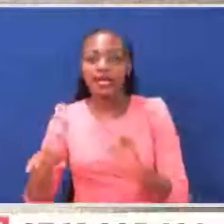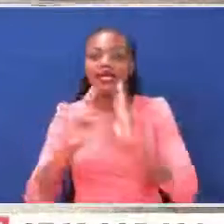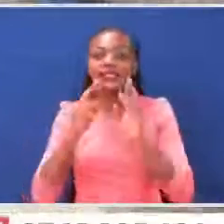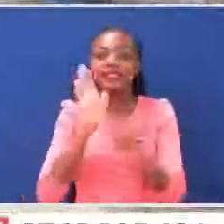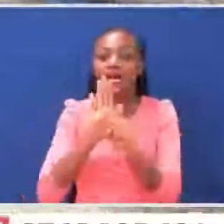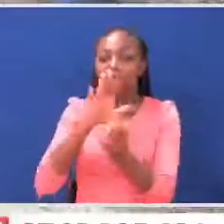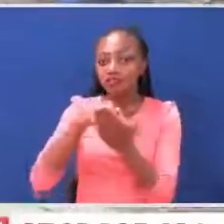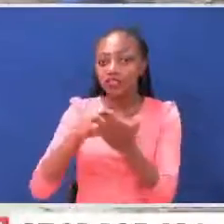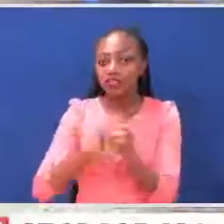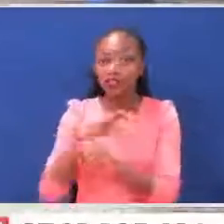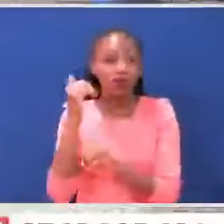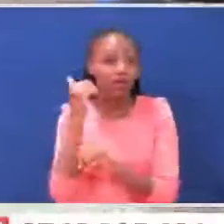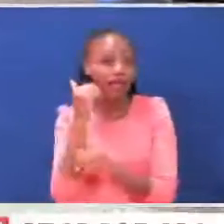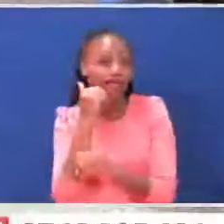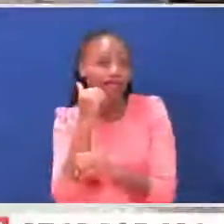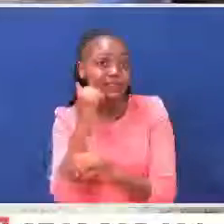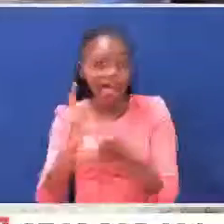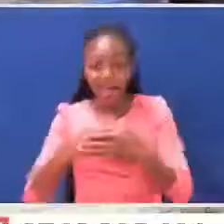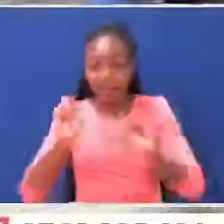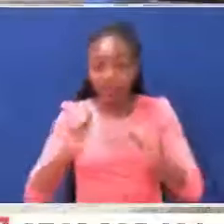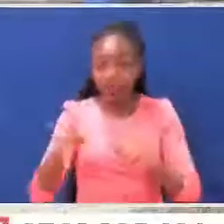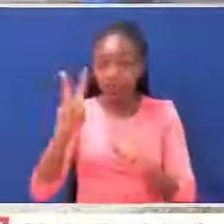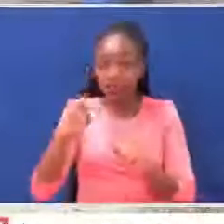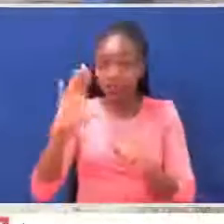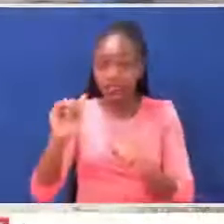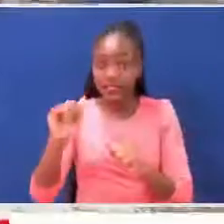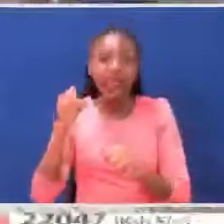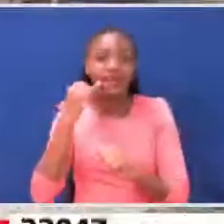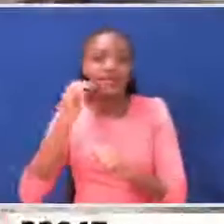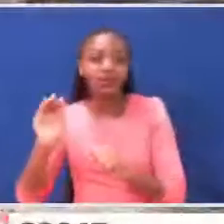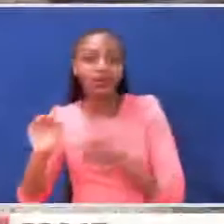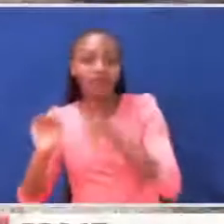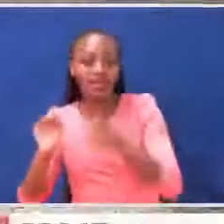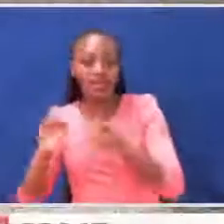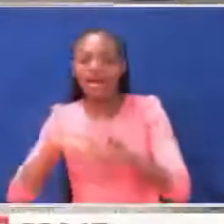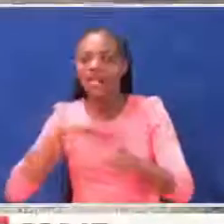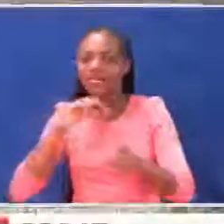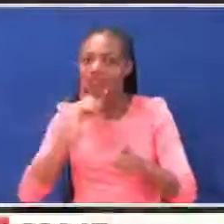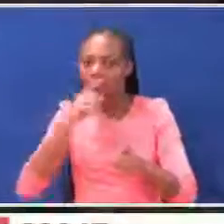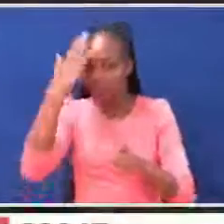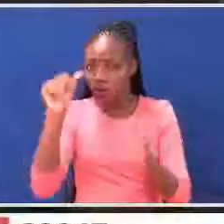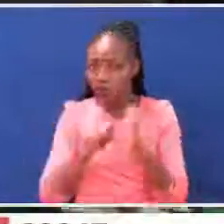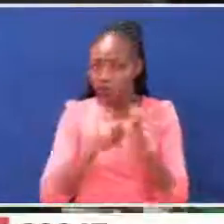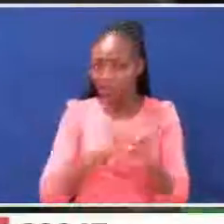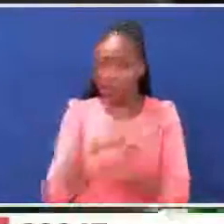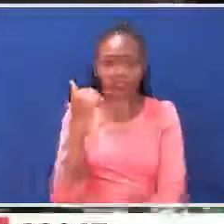ya maambukizi. Hii leo, mwakilishi wadi wa eneo la Hell's Gate alifariki kutokana na corona. There are